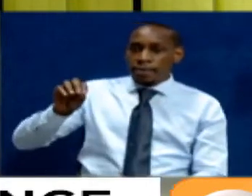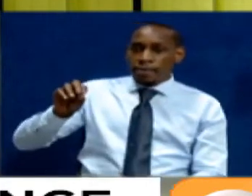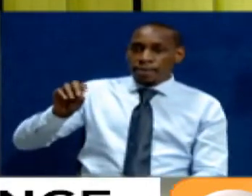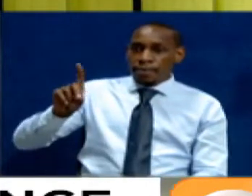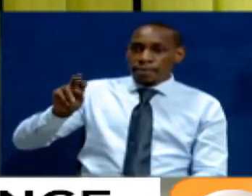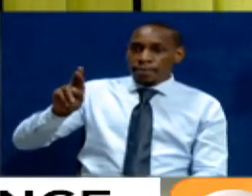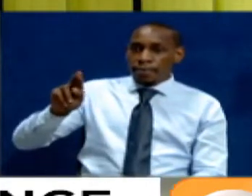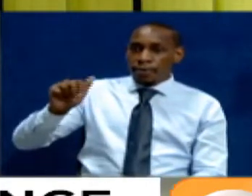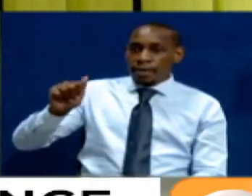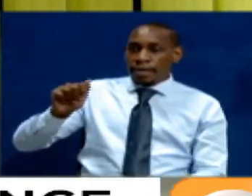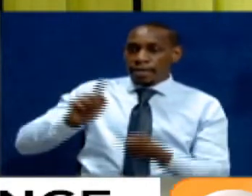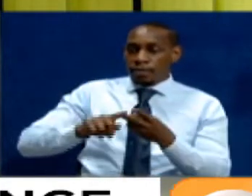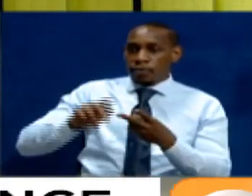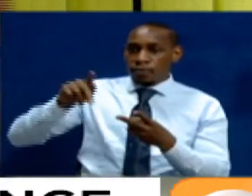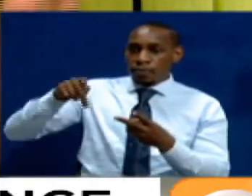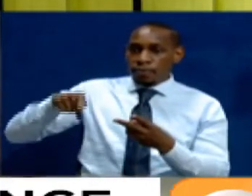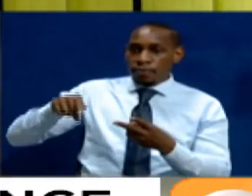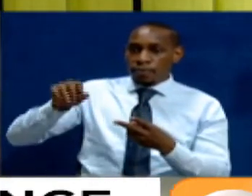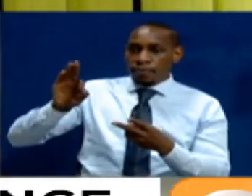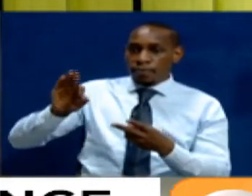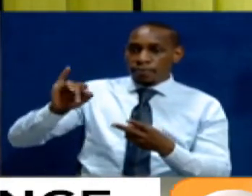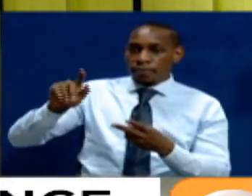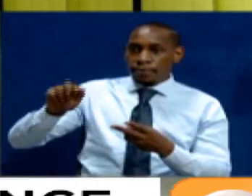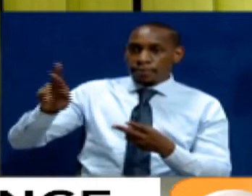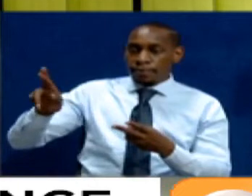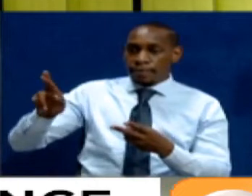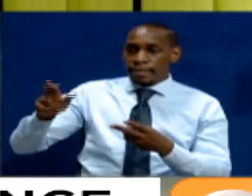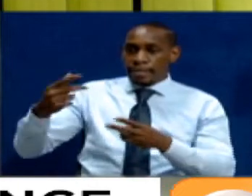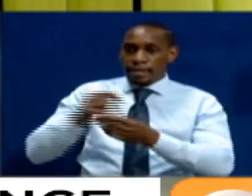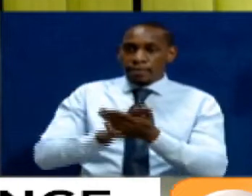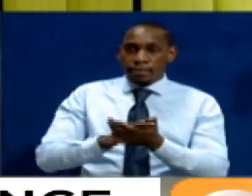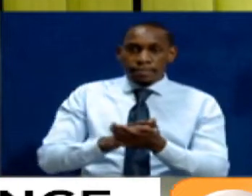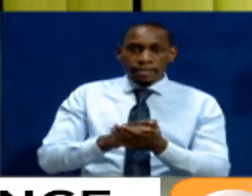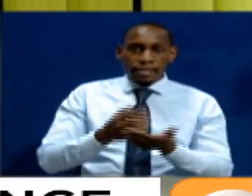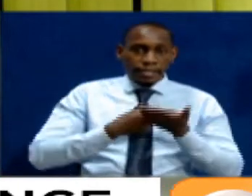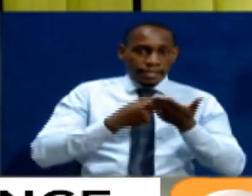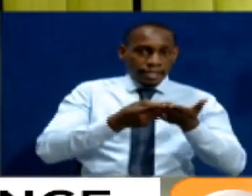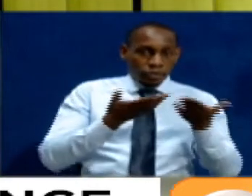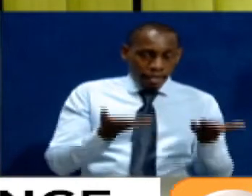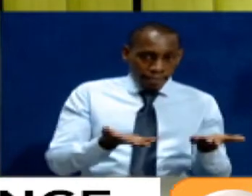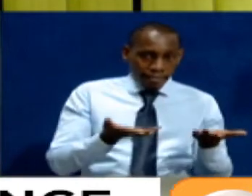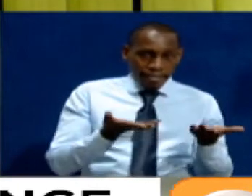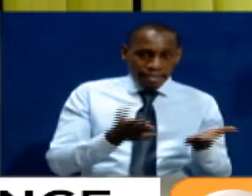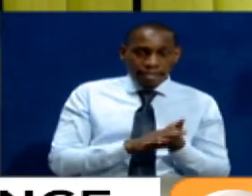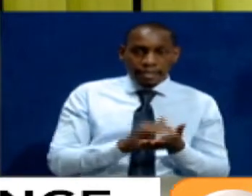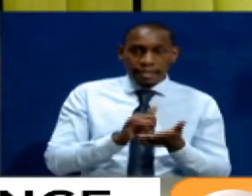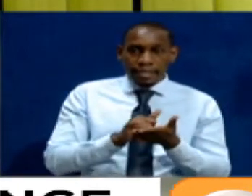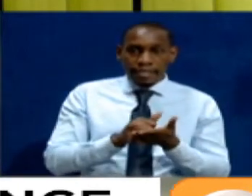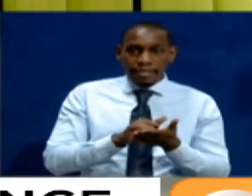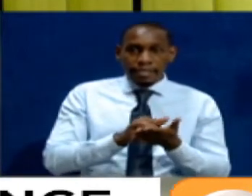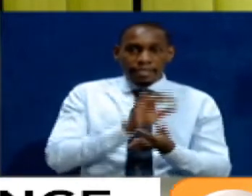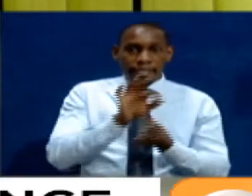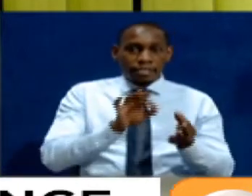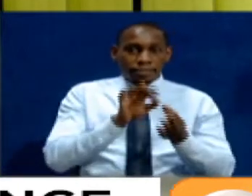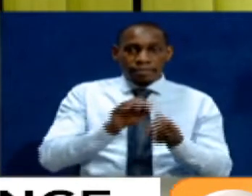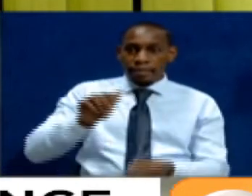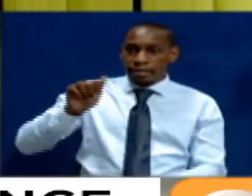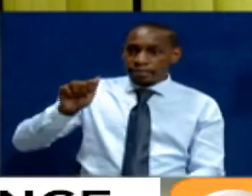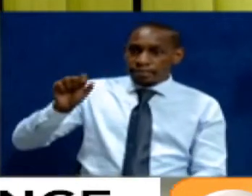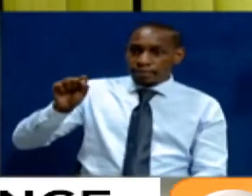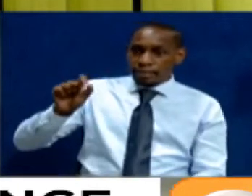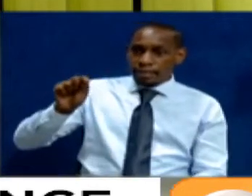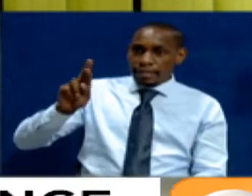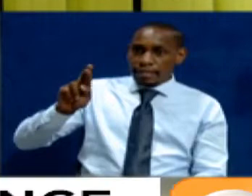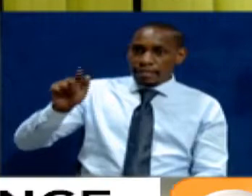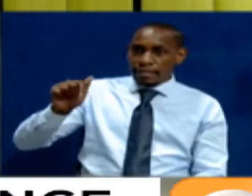and Pfizer vaccines. So the things you're talking about here, in my view, or what I've talked about, is pertaining to